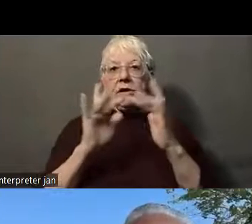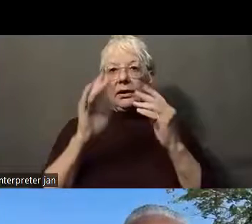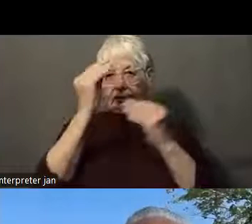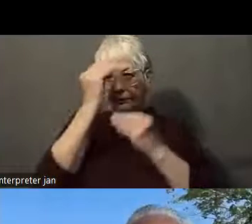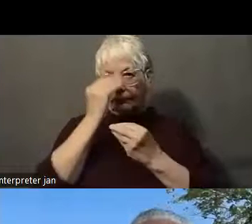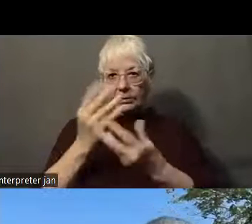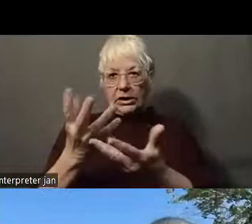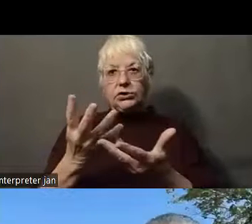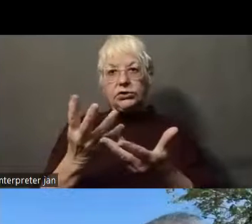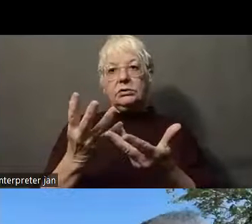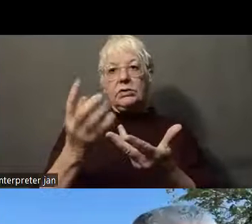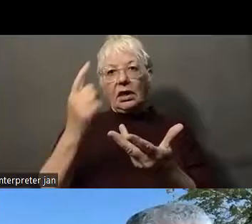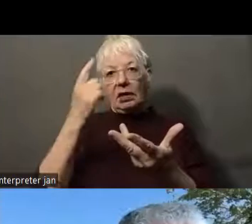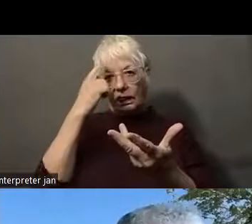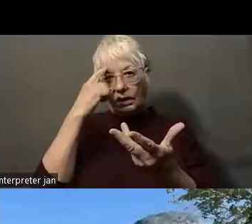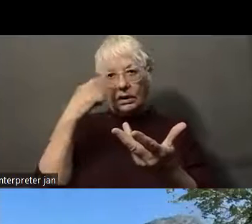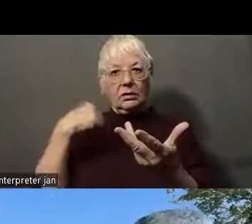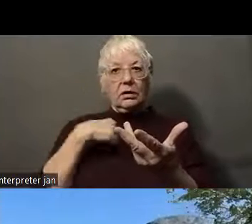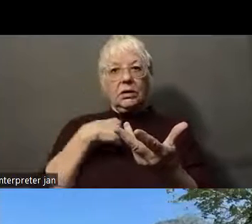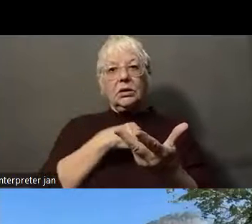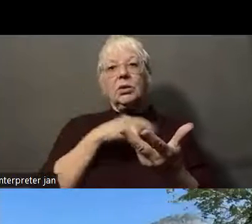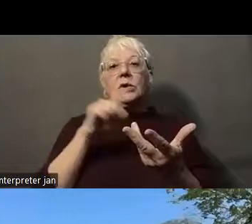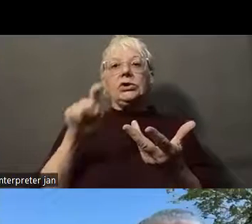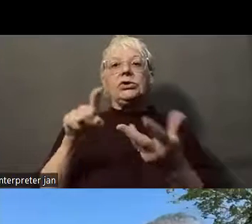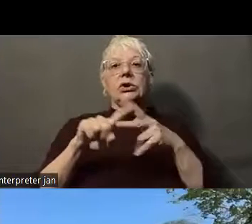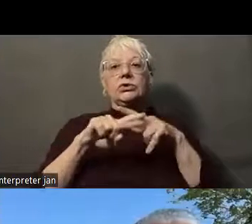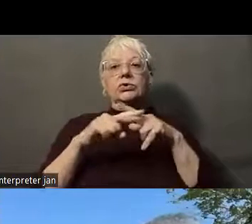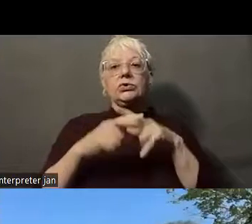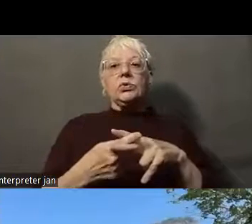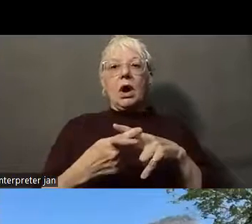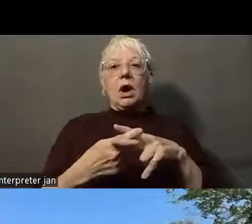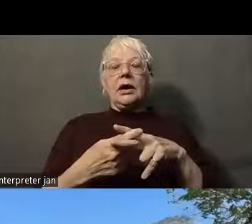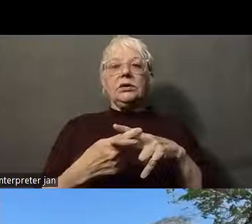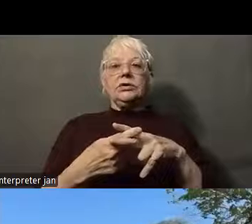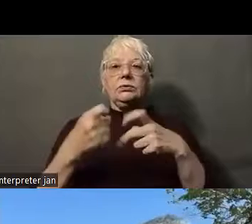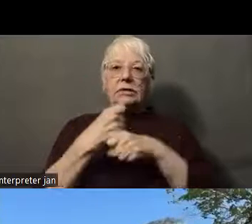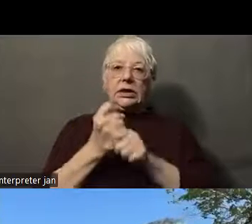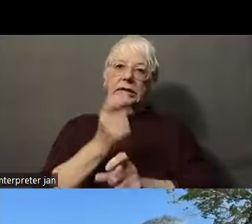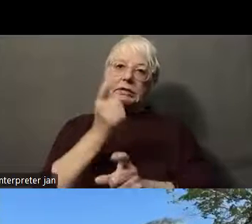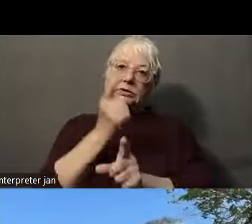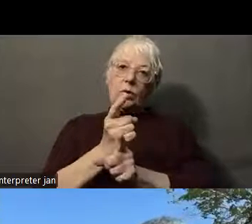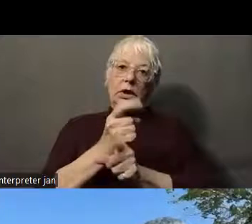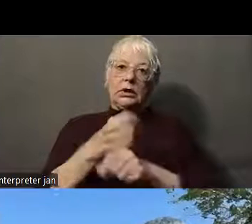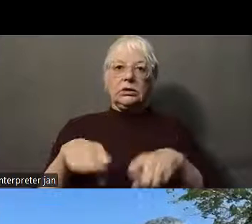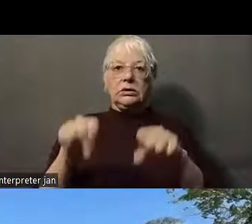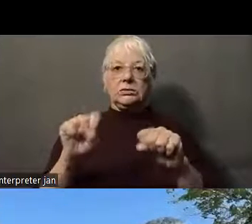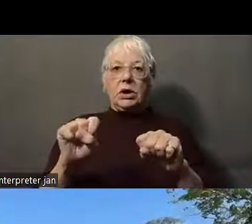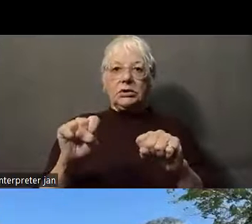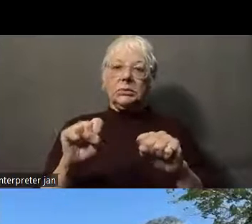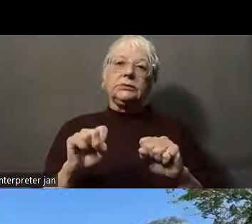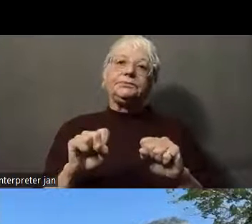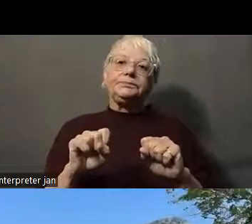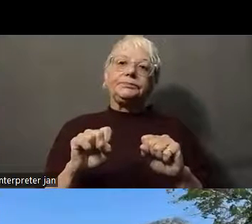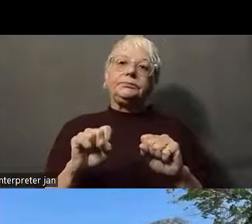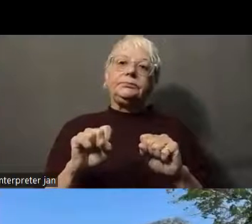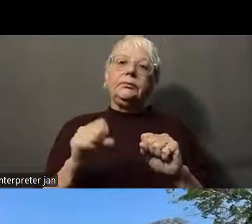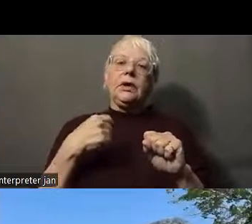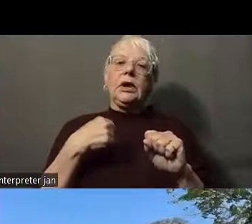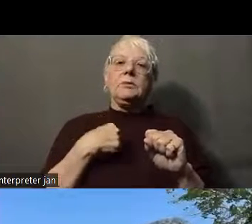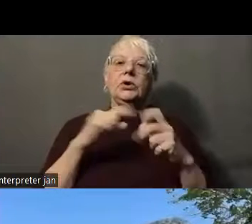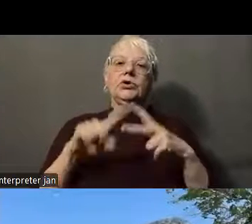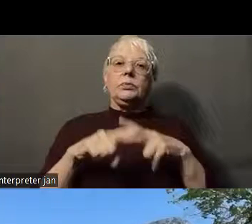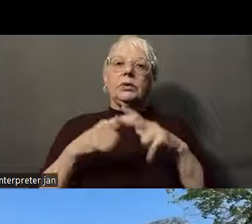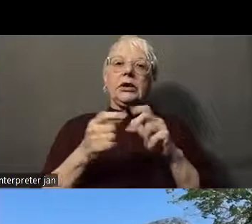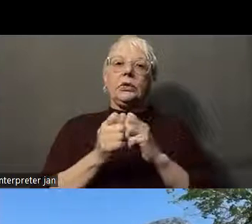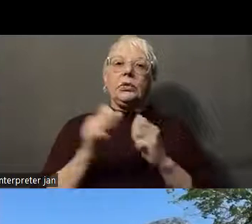I think we should try to get it as correct as possible. So I'm going to begin with